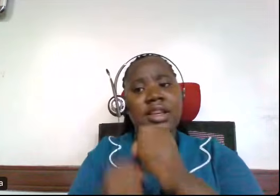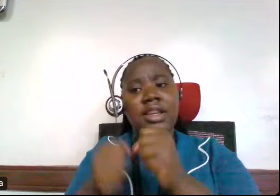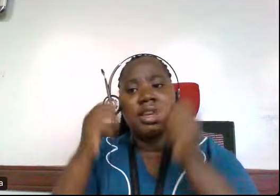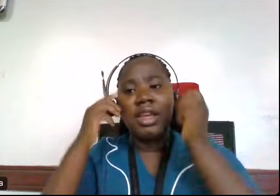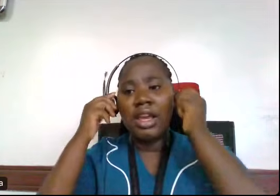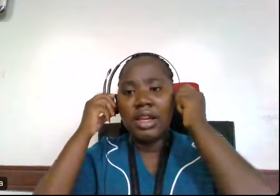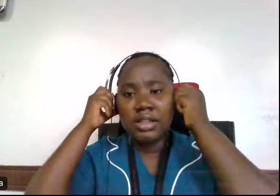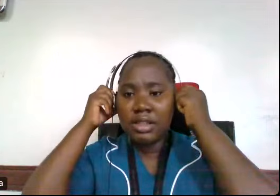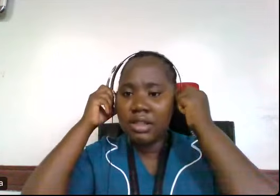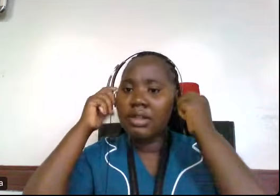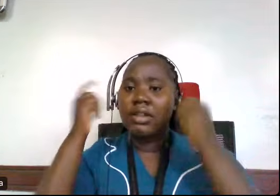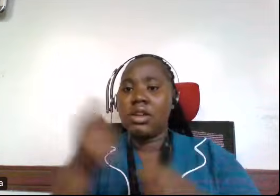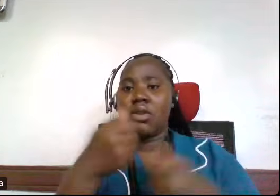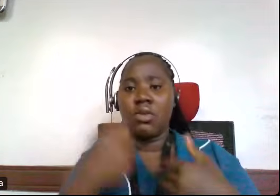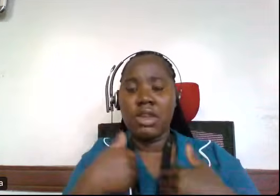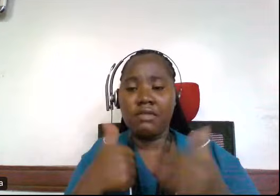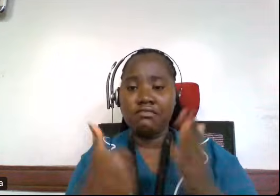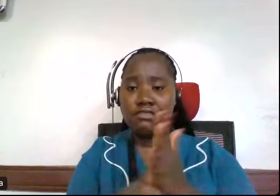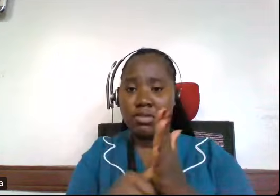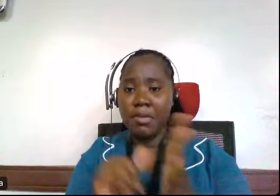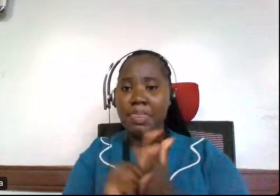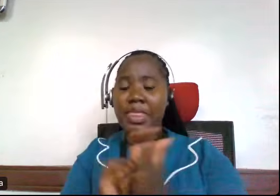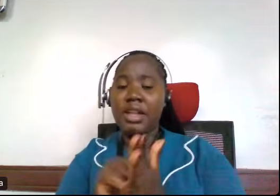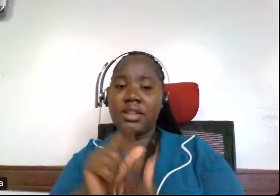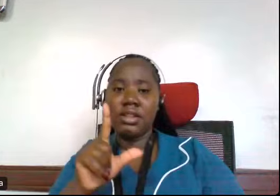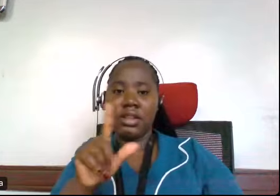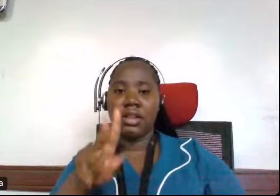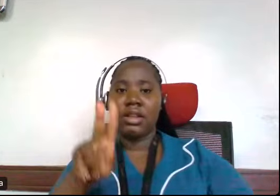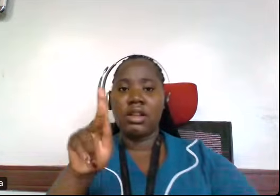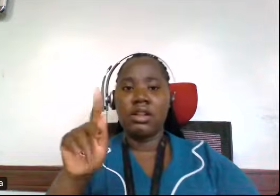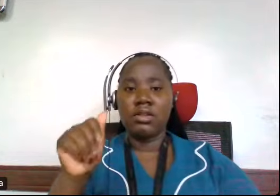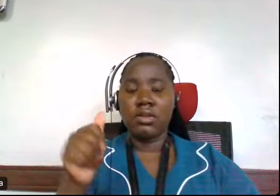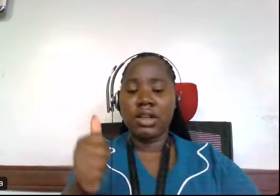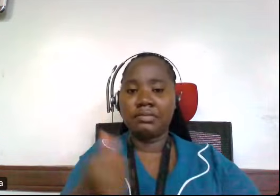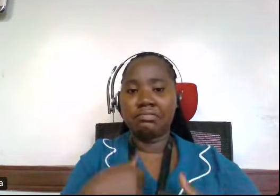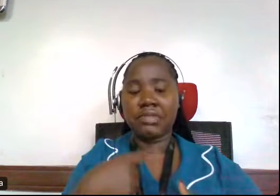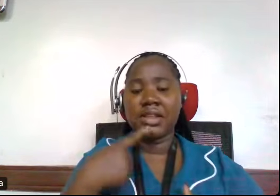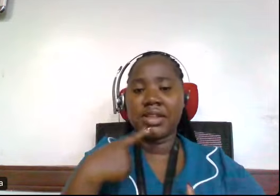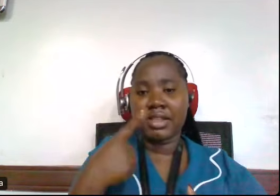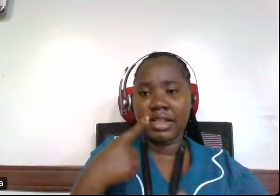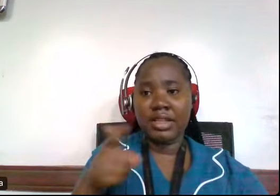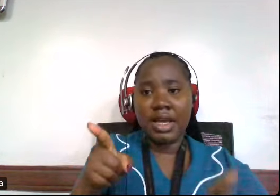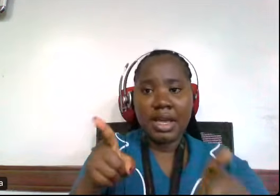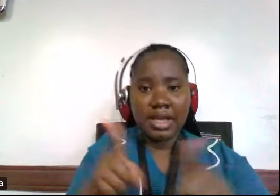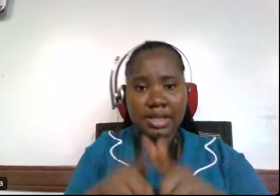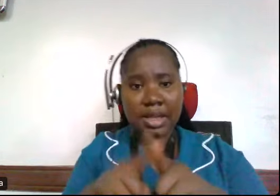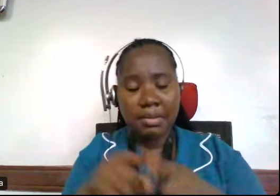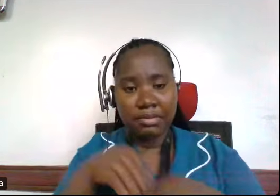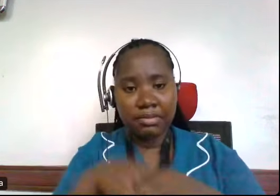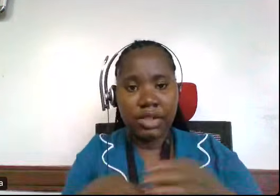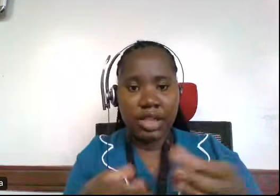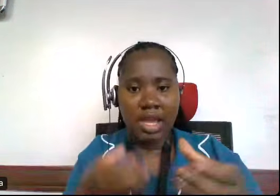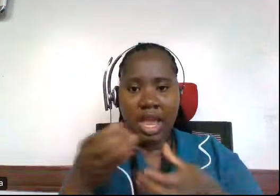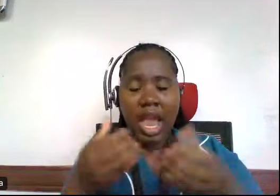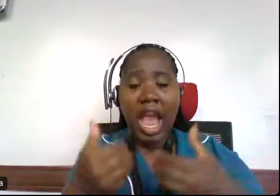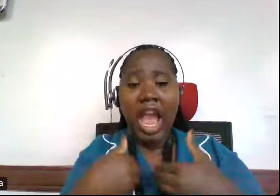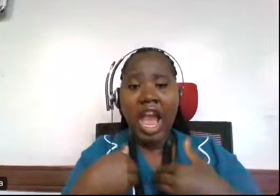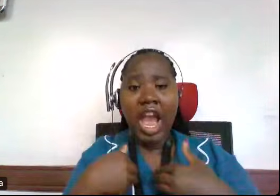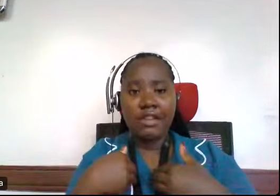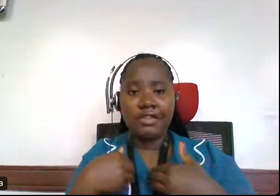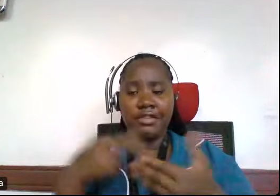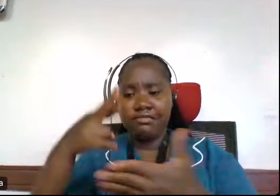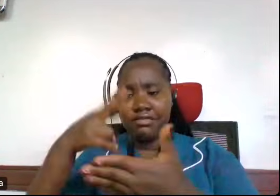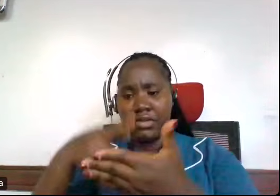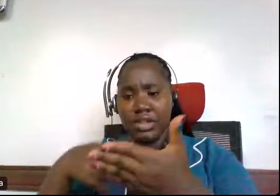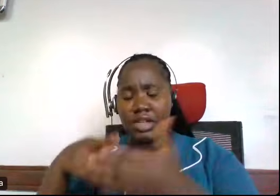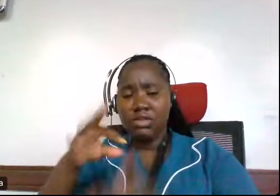like the one Luca has said, then you're able to refer back to that. And then also in business, keep a record of your income, a